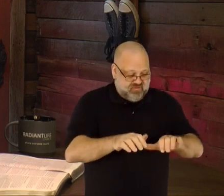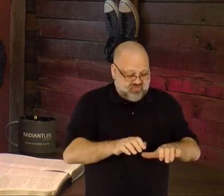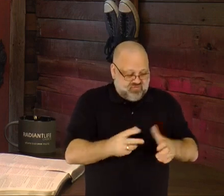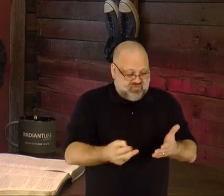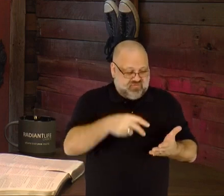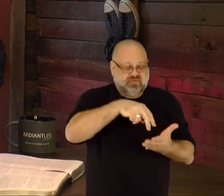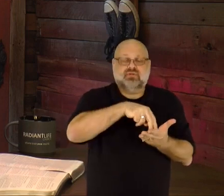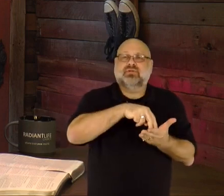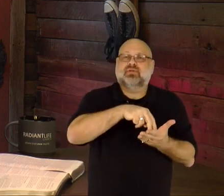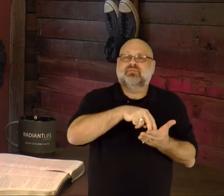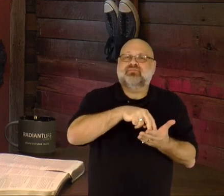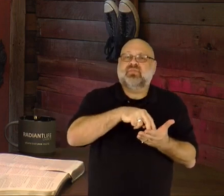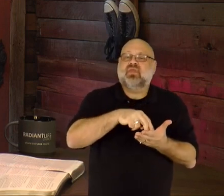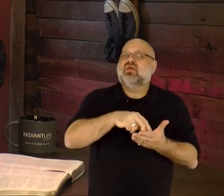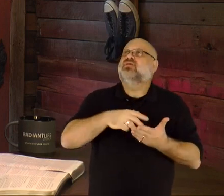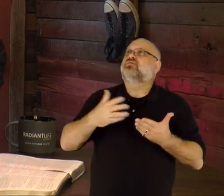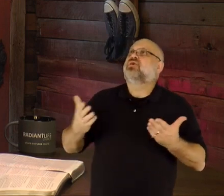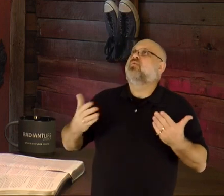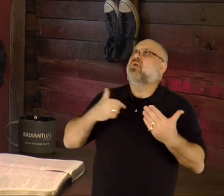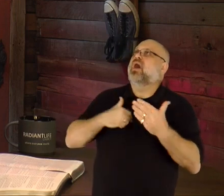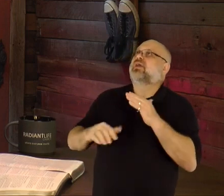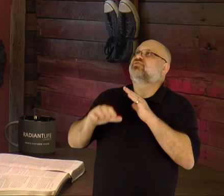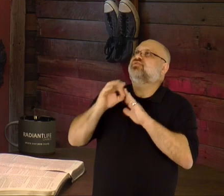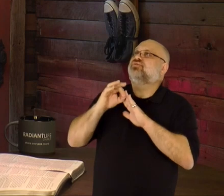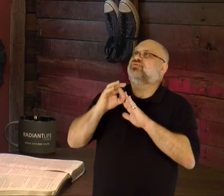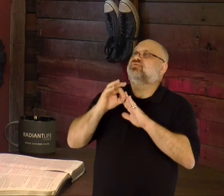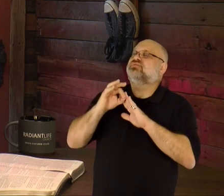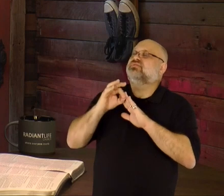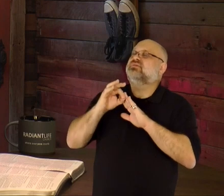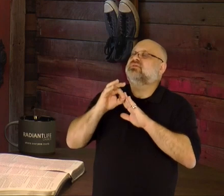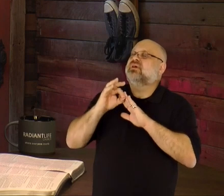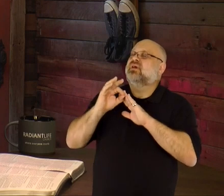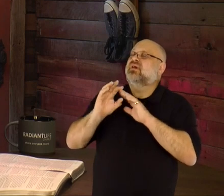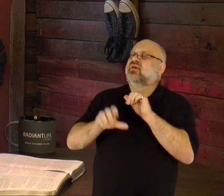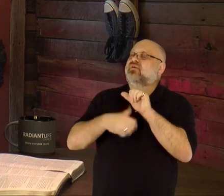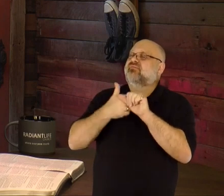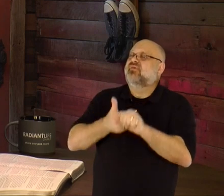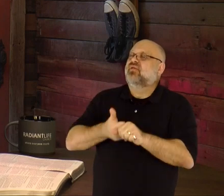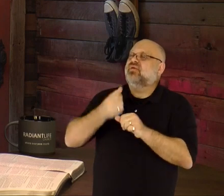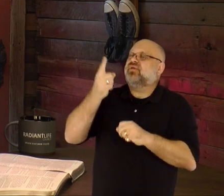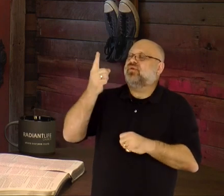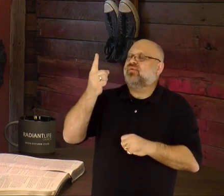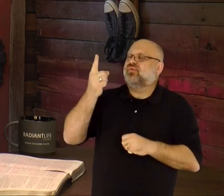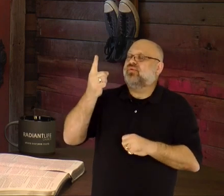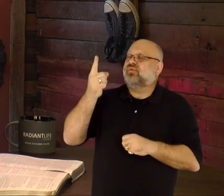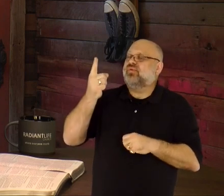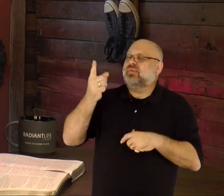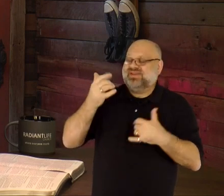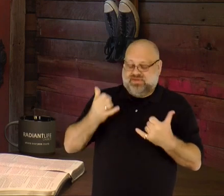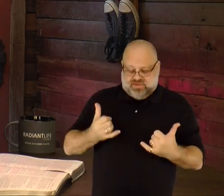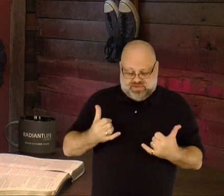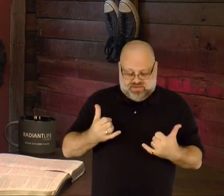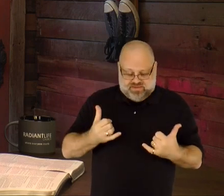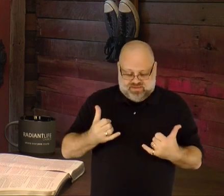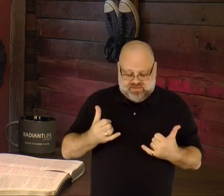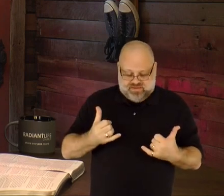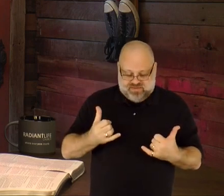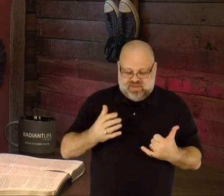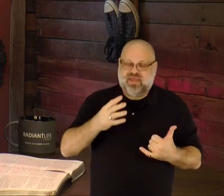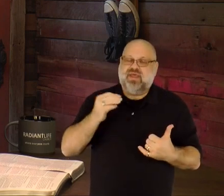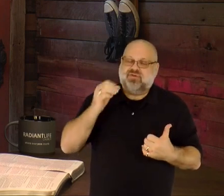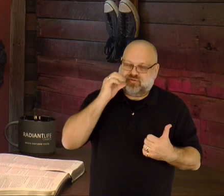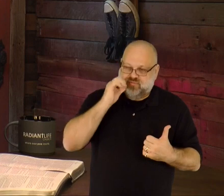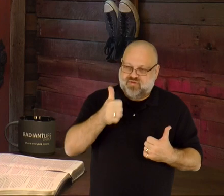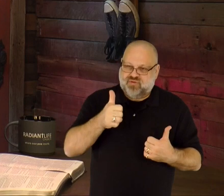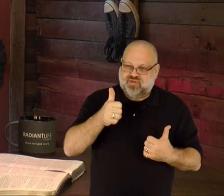from the grave. And so I choose to follow you today